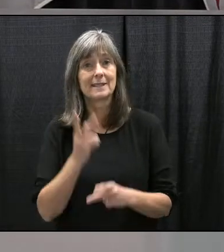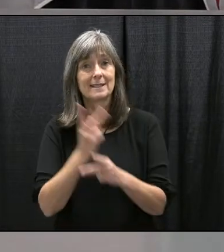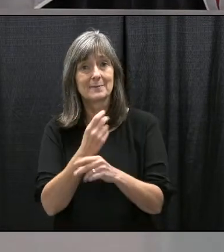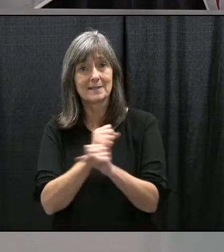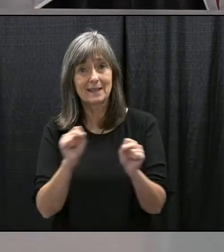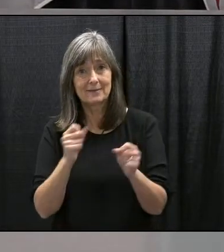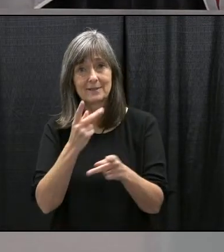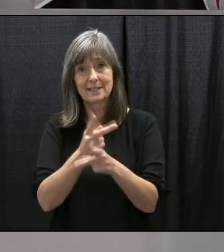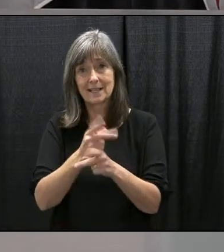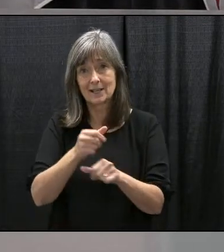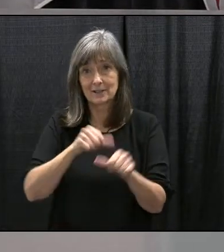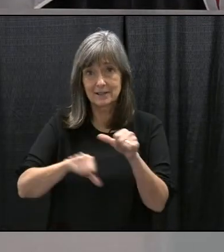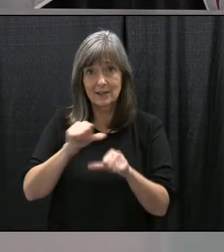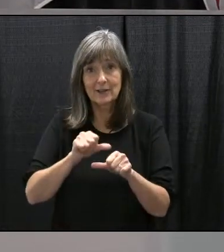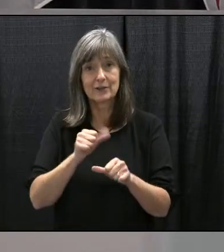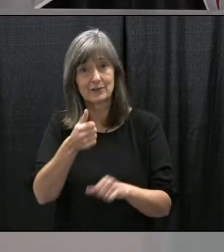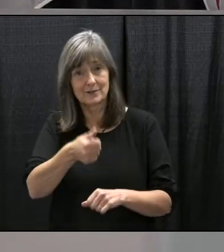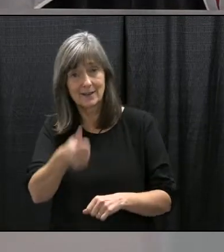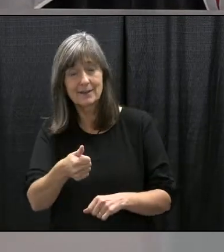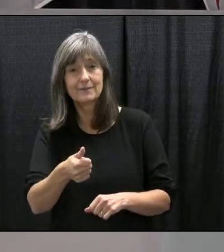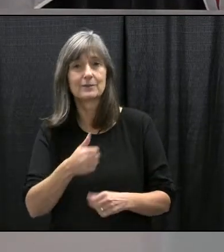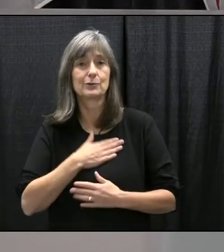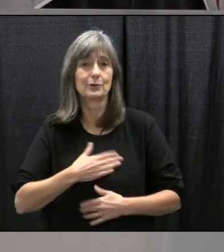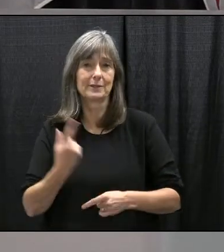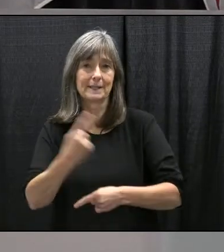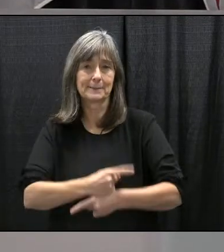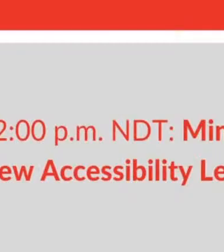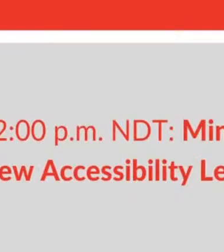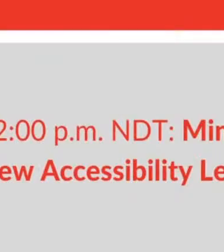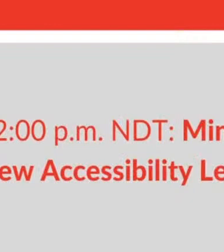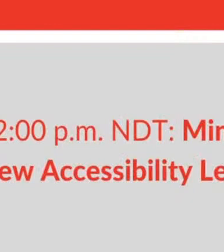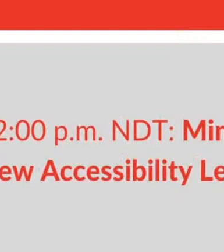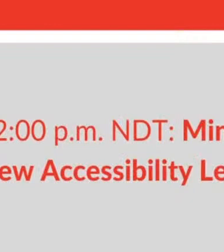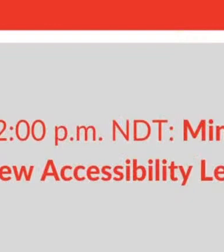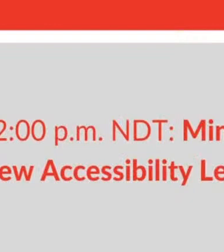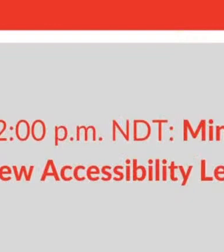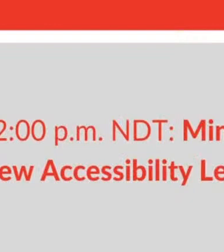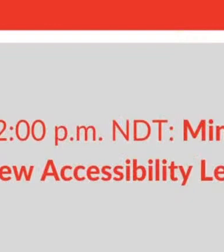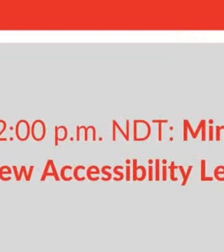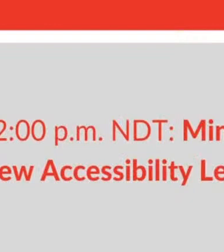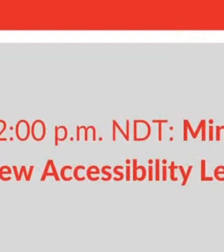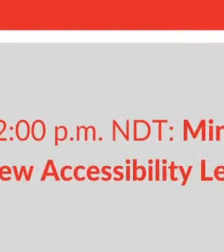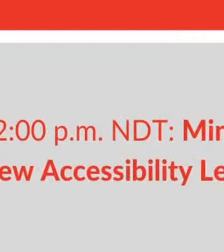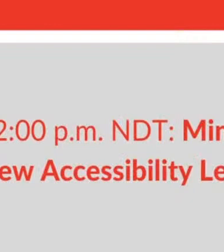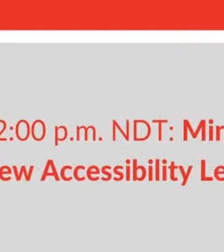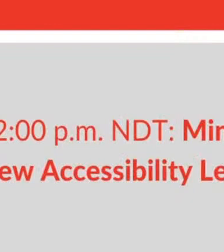everyone. Take care of yourselves and each other, and enjoy the rest of your day. Thanks, Thank you. Michelle.